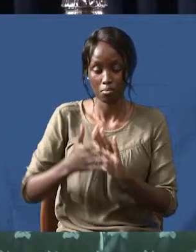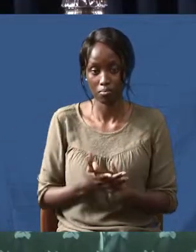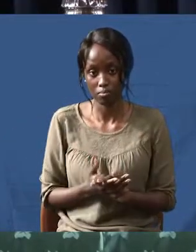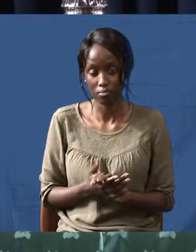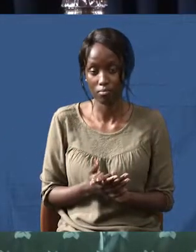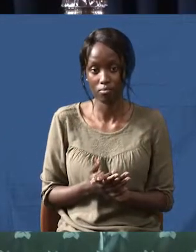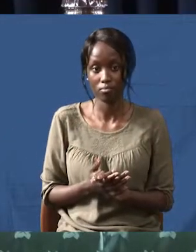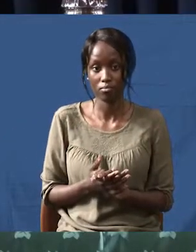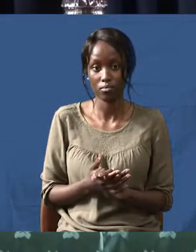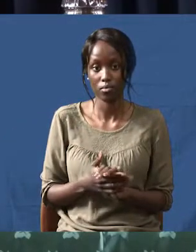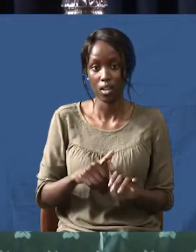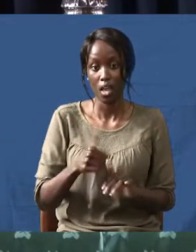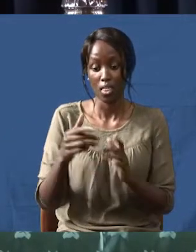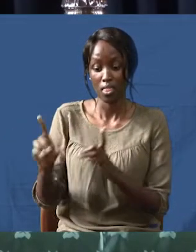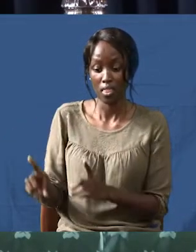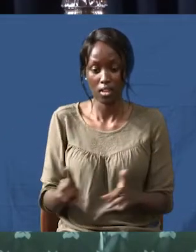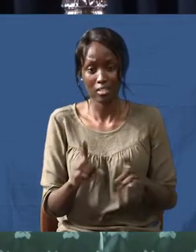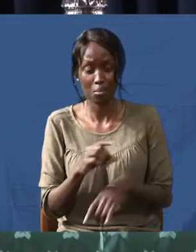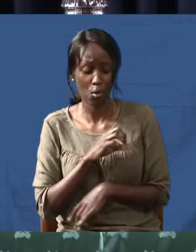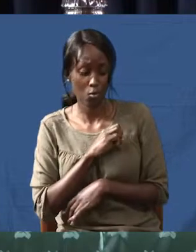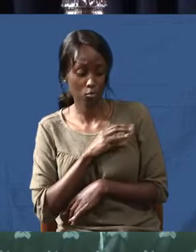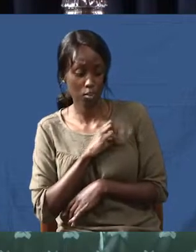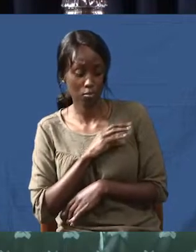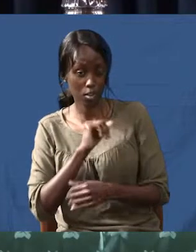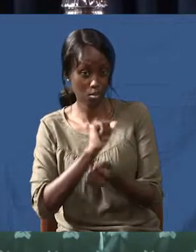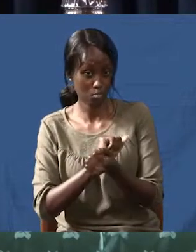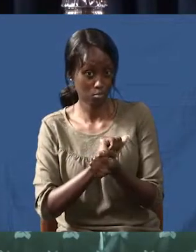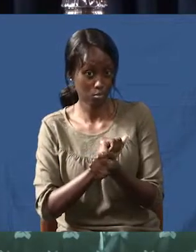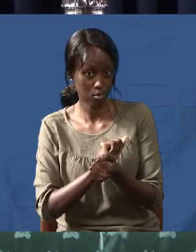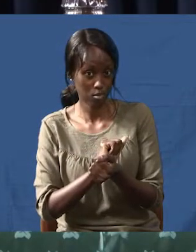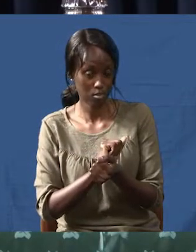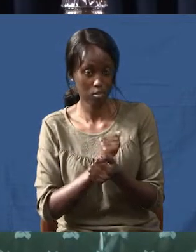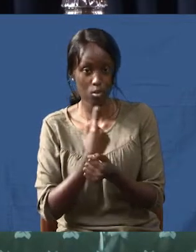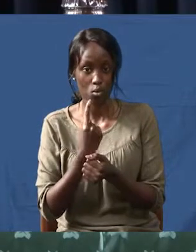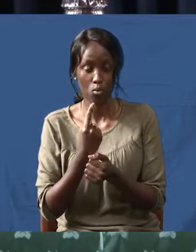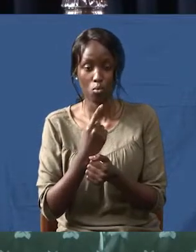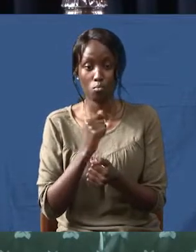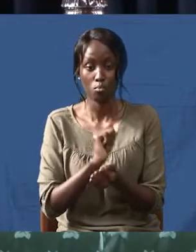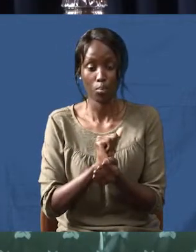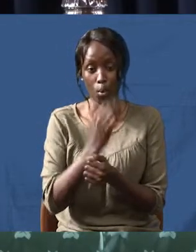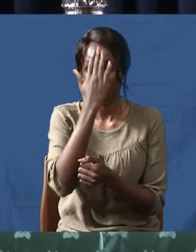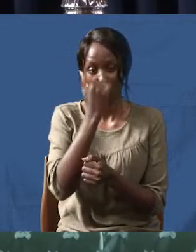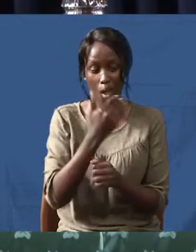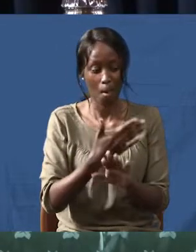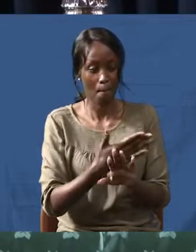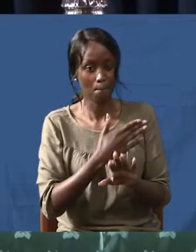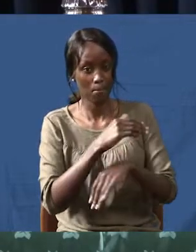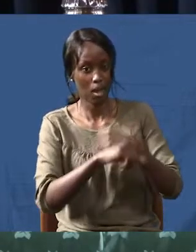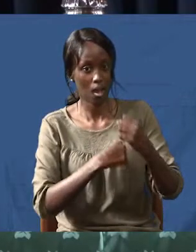The other apostles were afraid of Saul, now Paul, because of his past